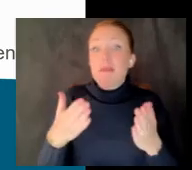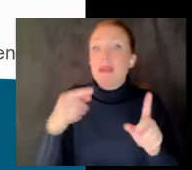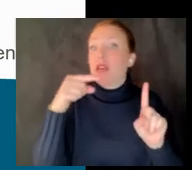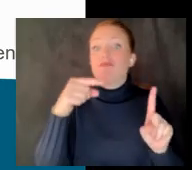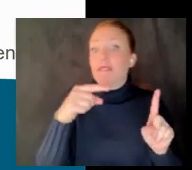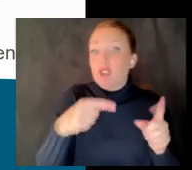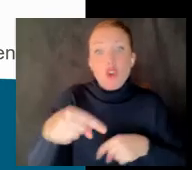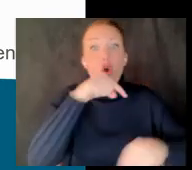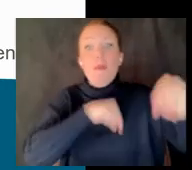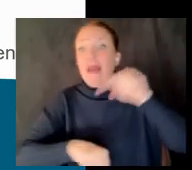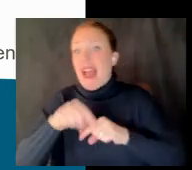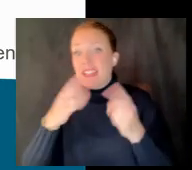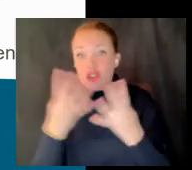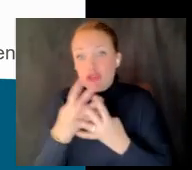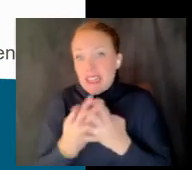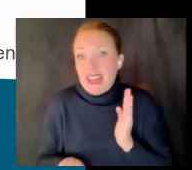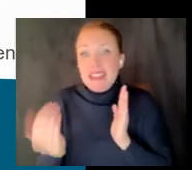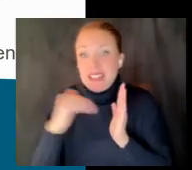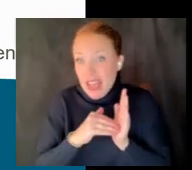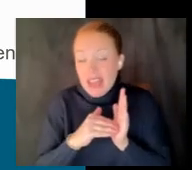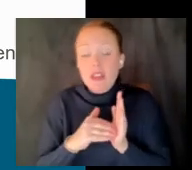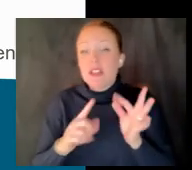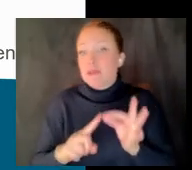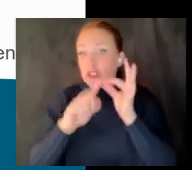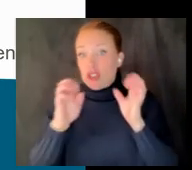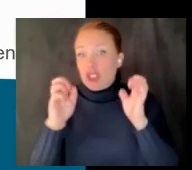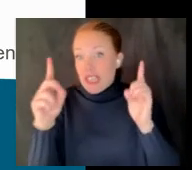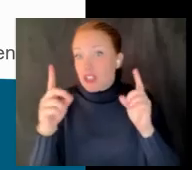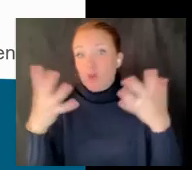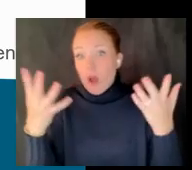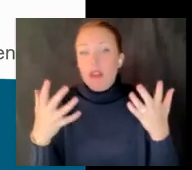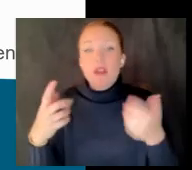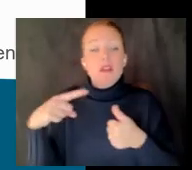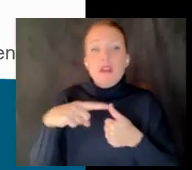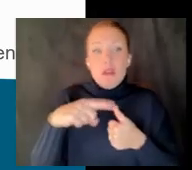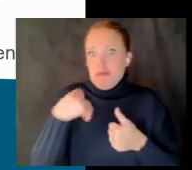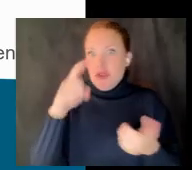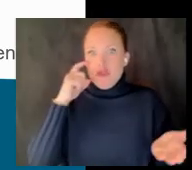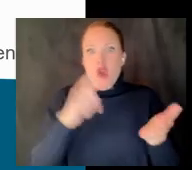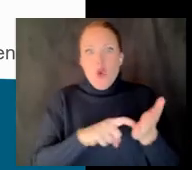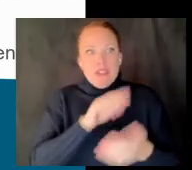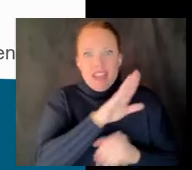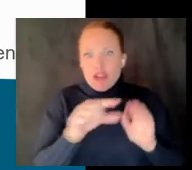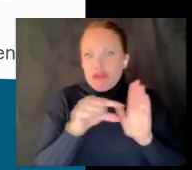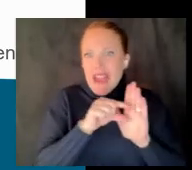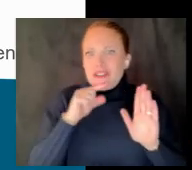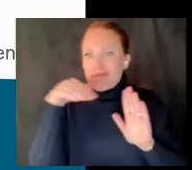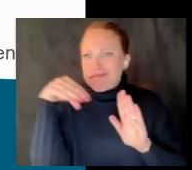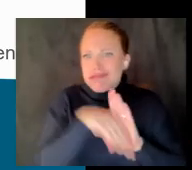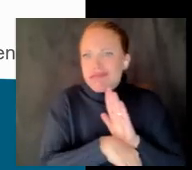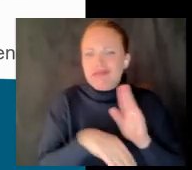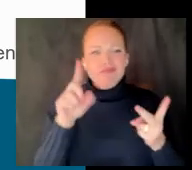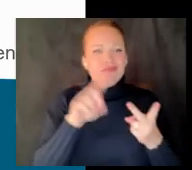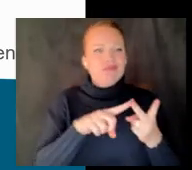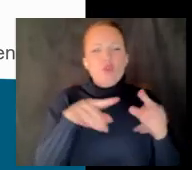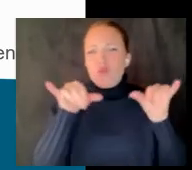screening process to consider evaluations for special education eligibility may be noticeably declining grades, routine poor